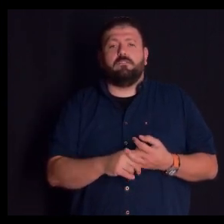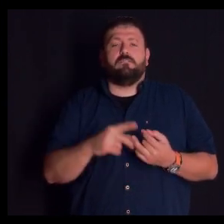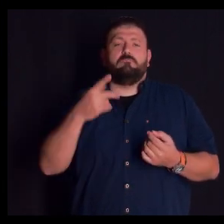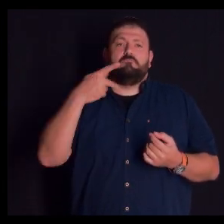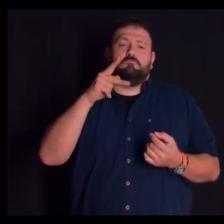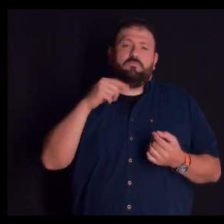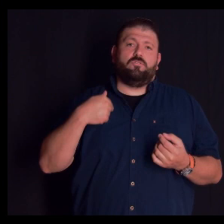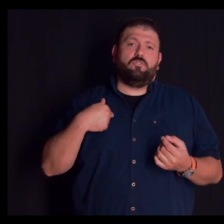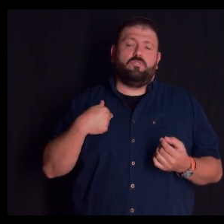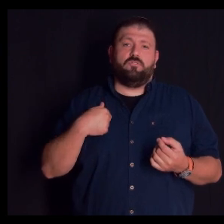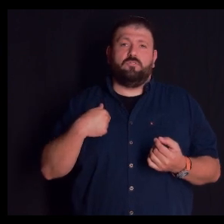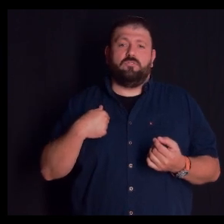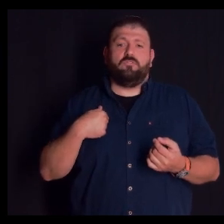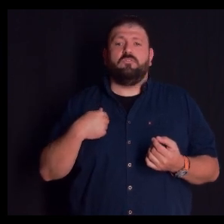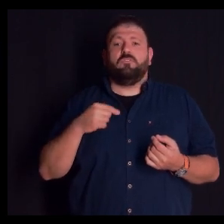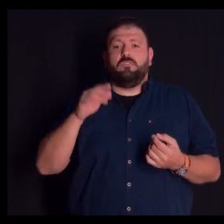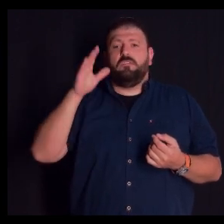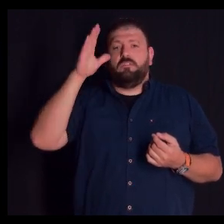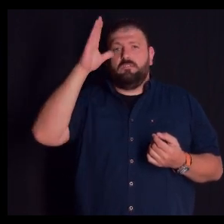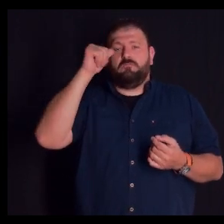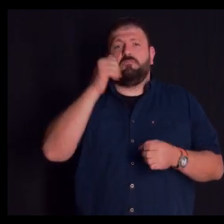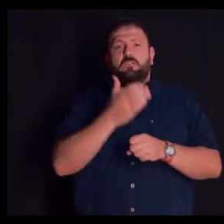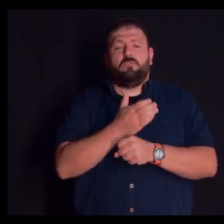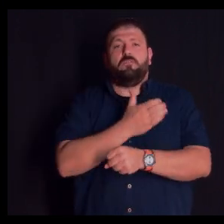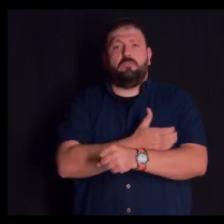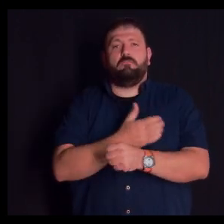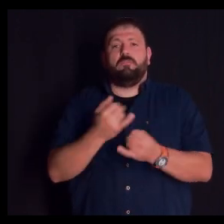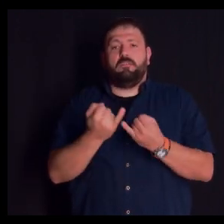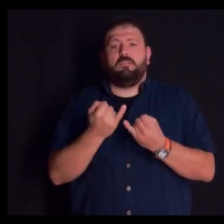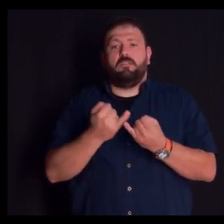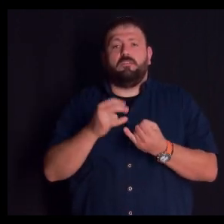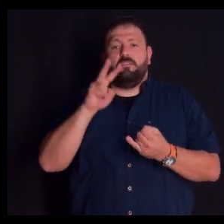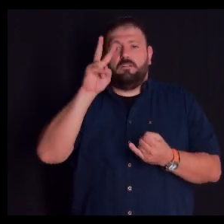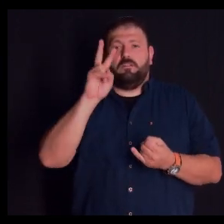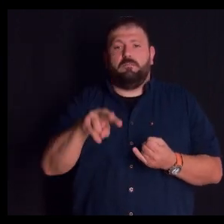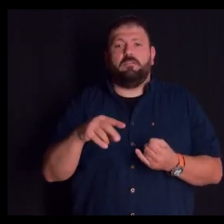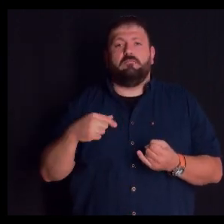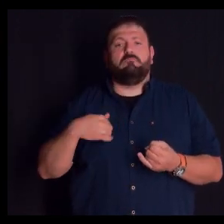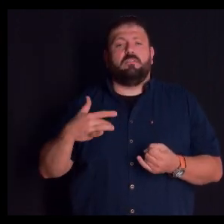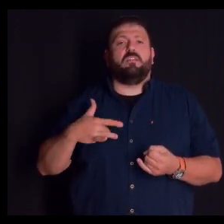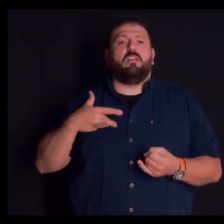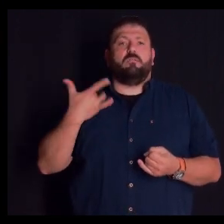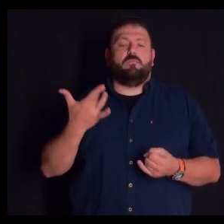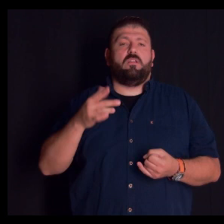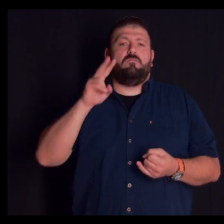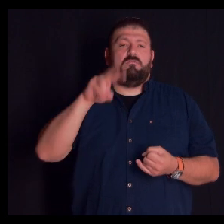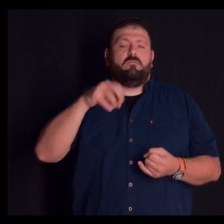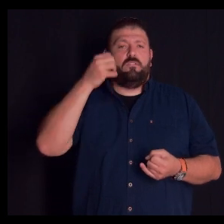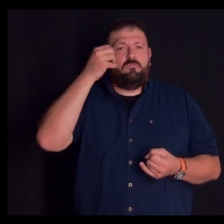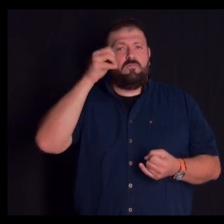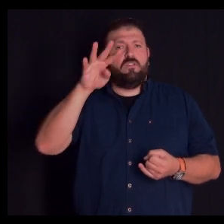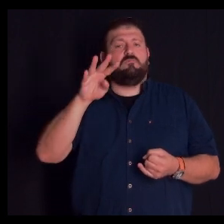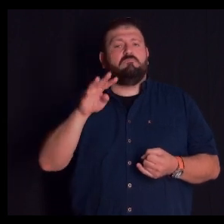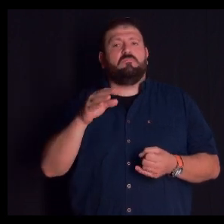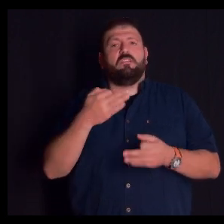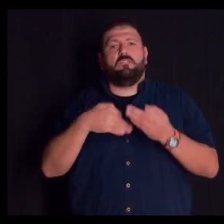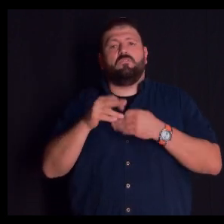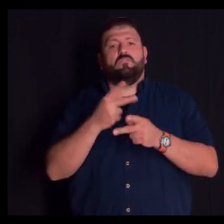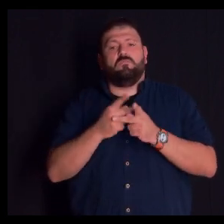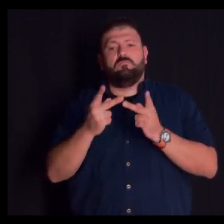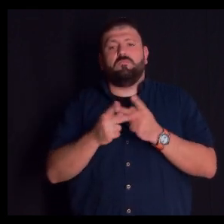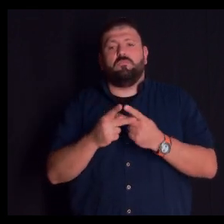Well, I agree with my colleagues, but I fell in love with Omnilife